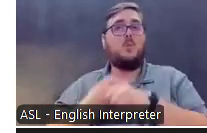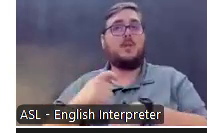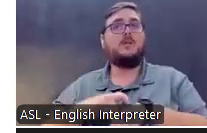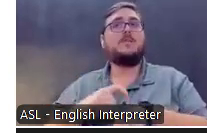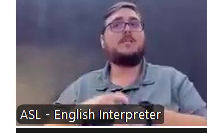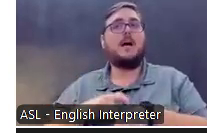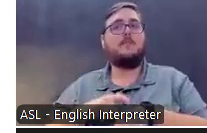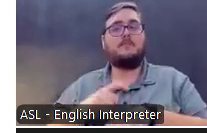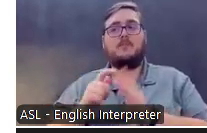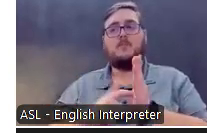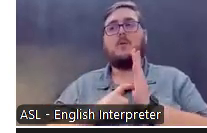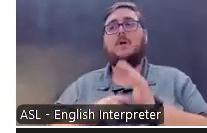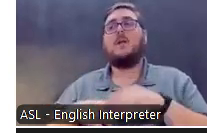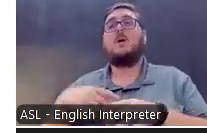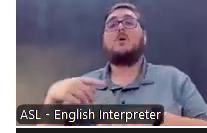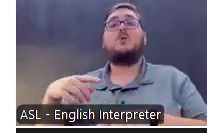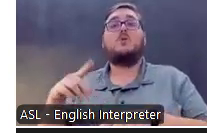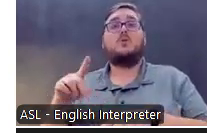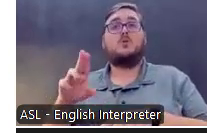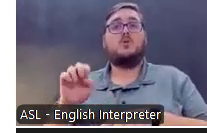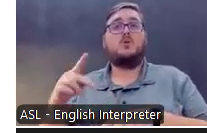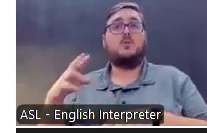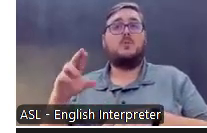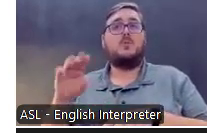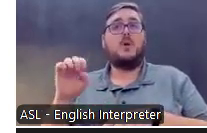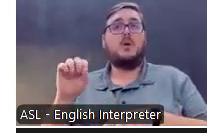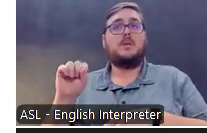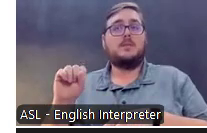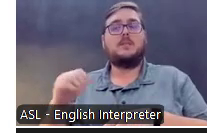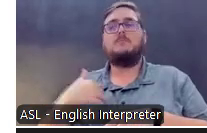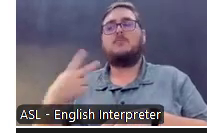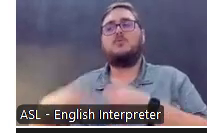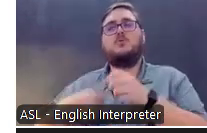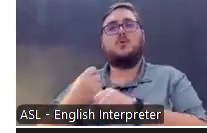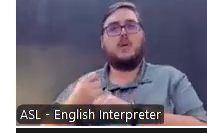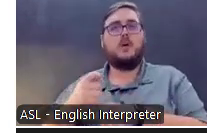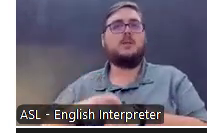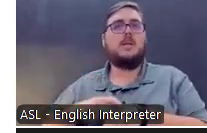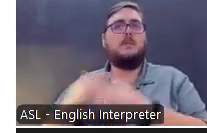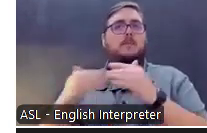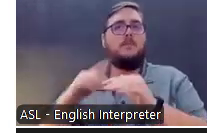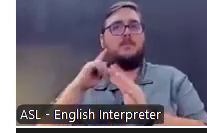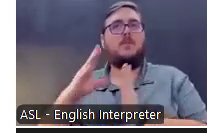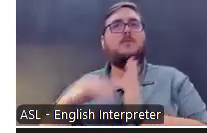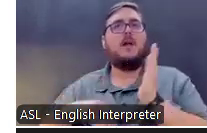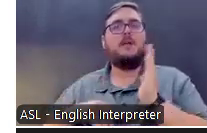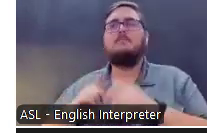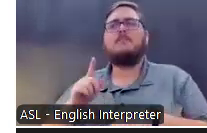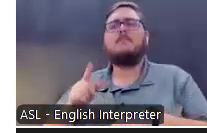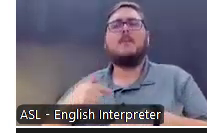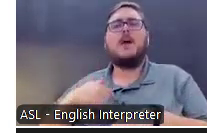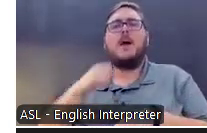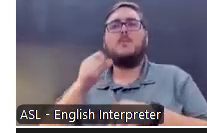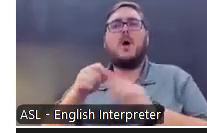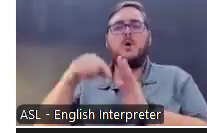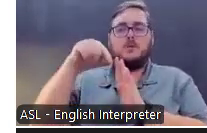time frame to file it. I'm not going to go into detail about these because I provided a website address on this slide,